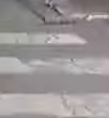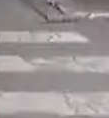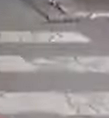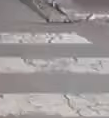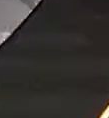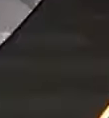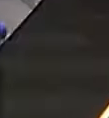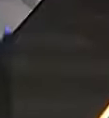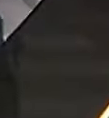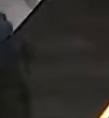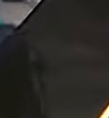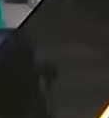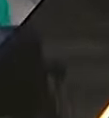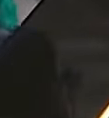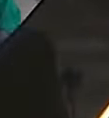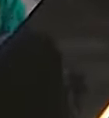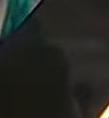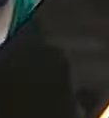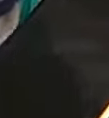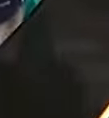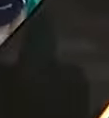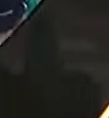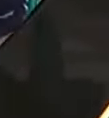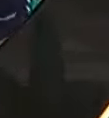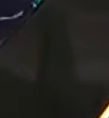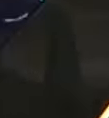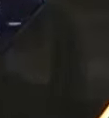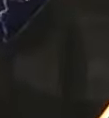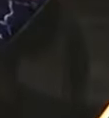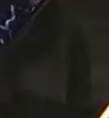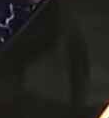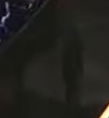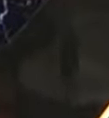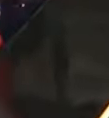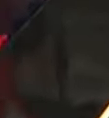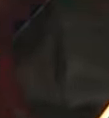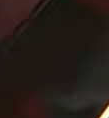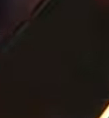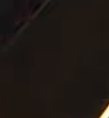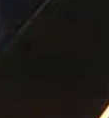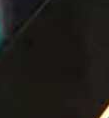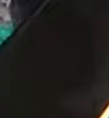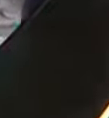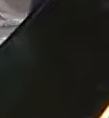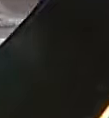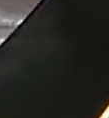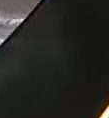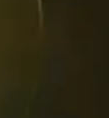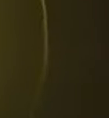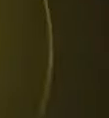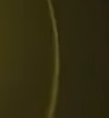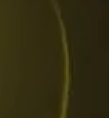And in sports, under 17 women, Ethiopian women team arrives for Saturday game.